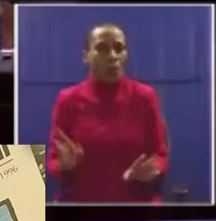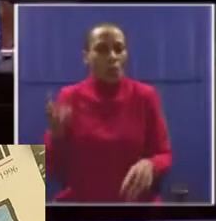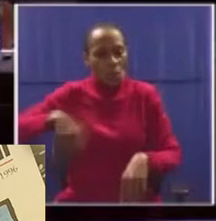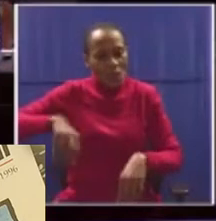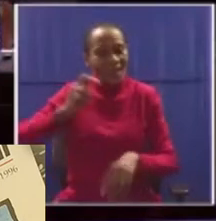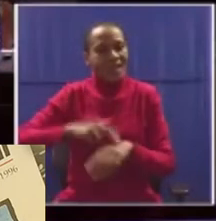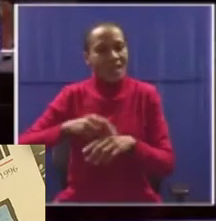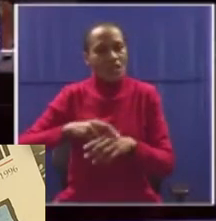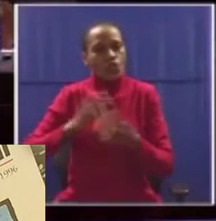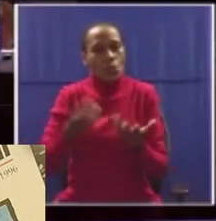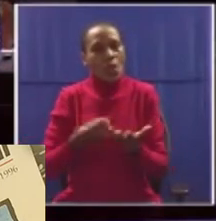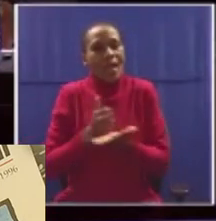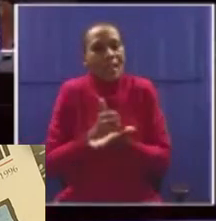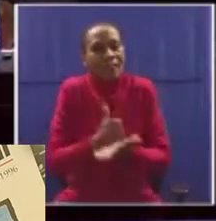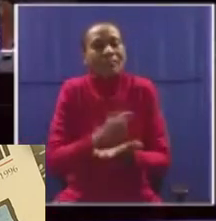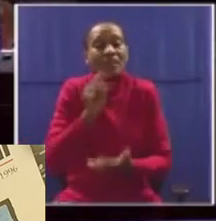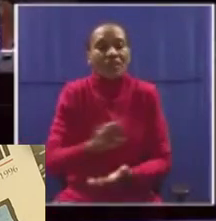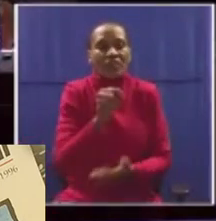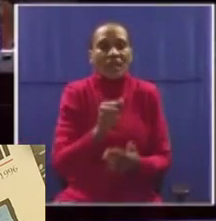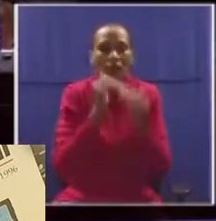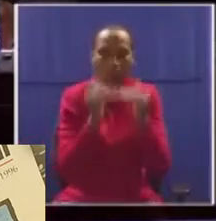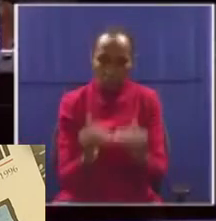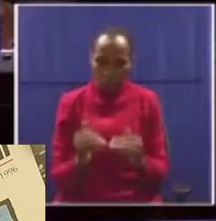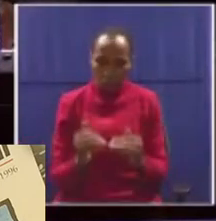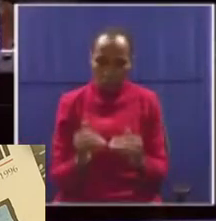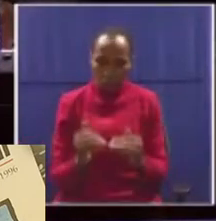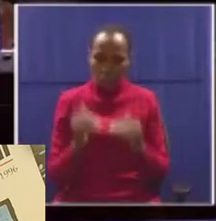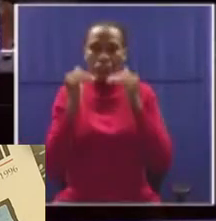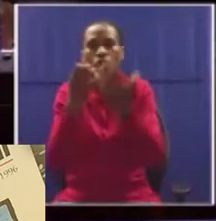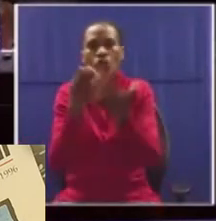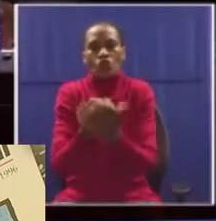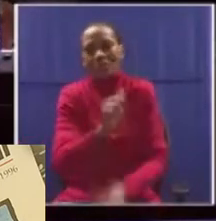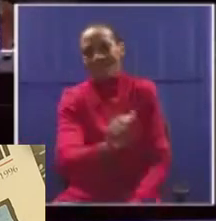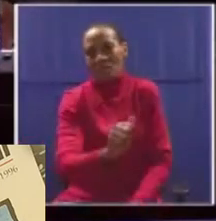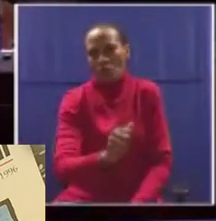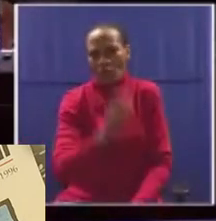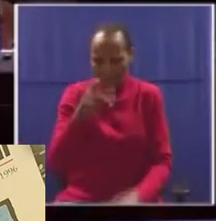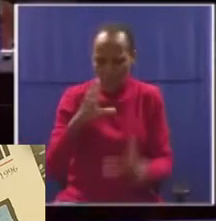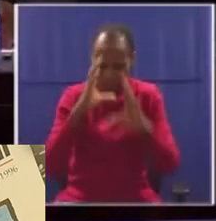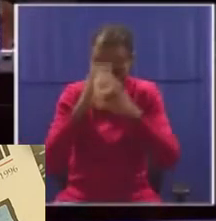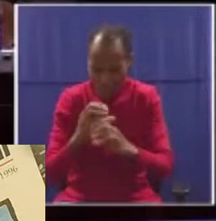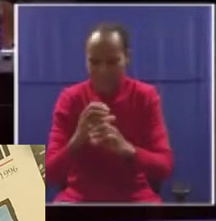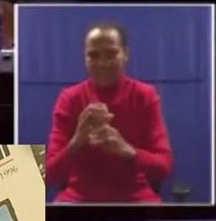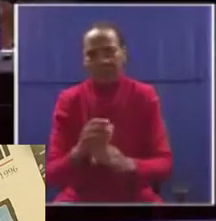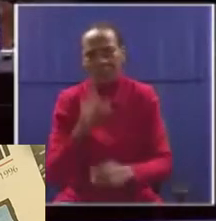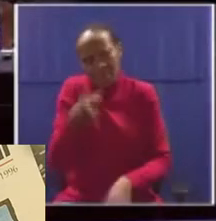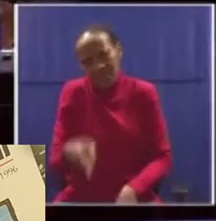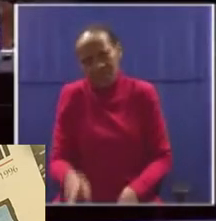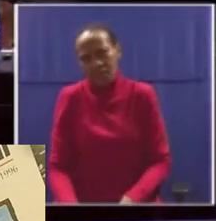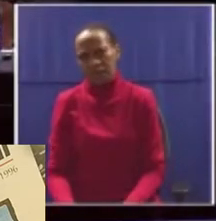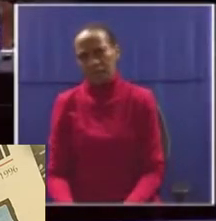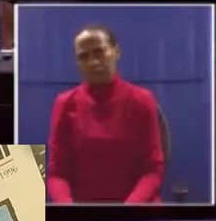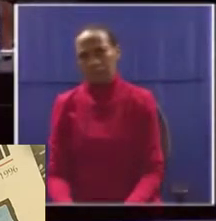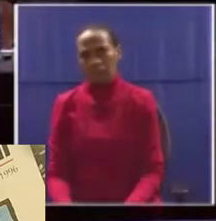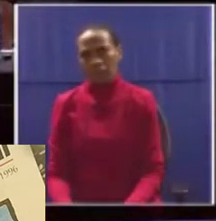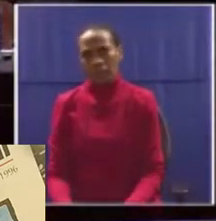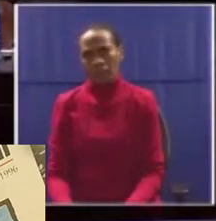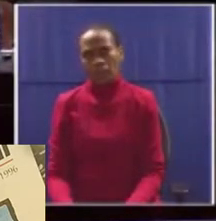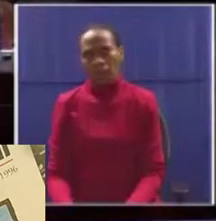South Africa out of the gray list thank you that's what this debate is about